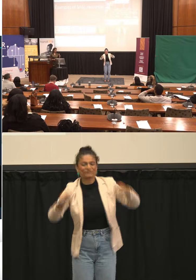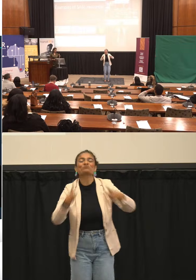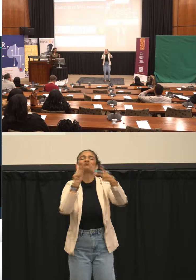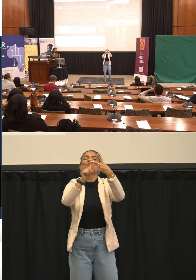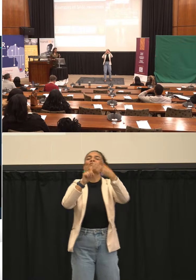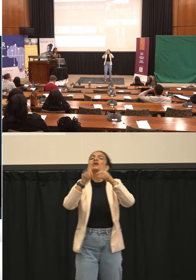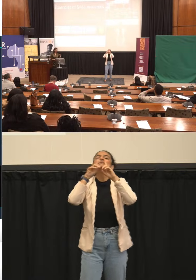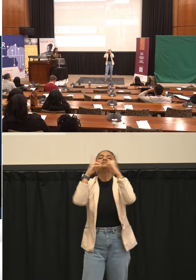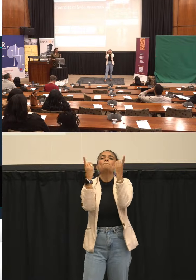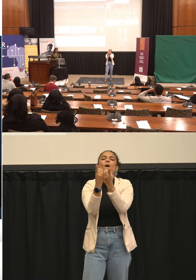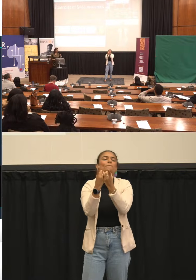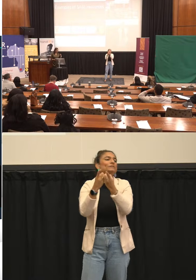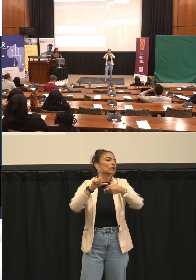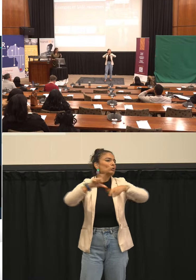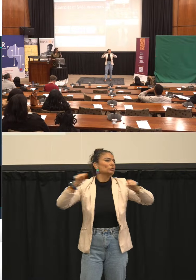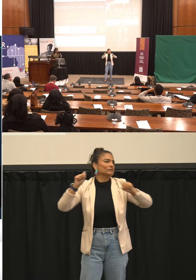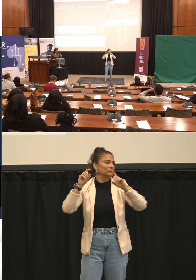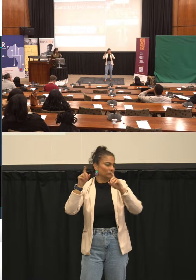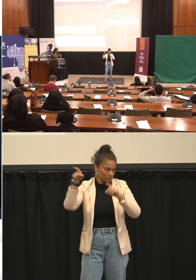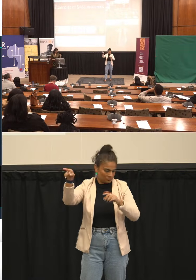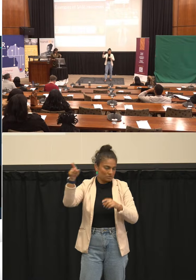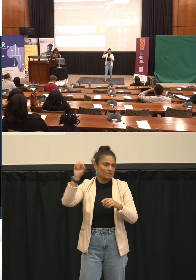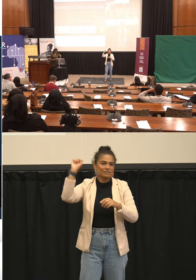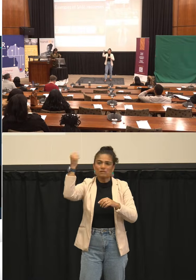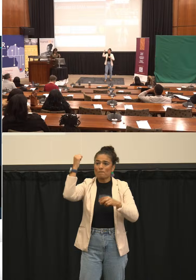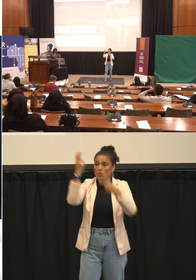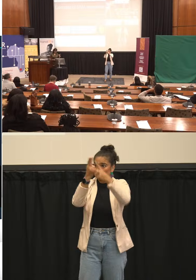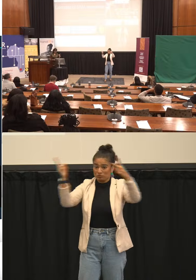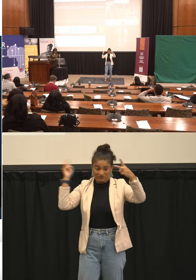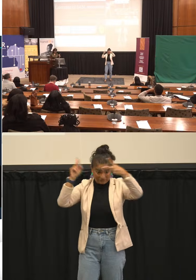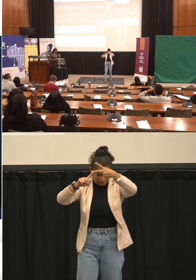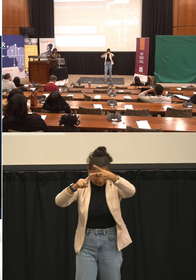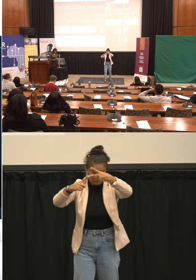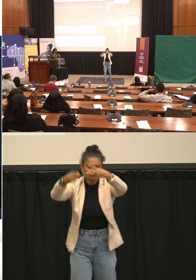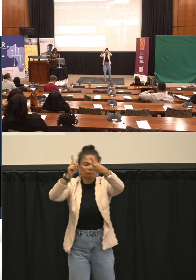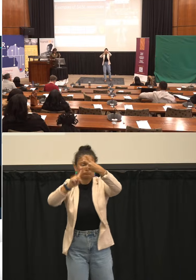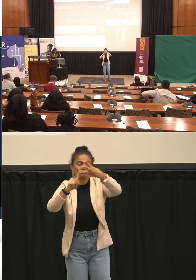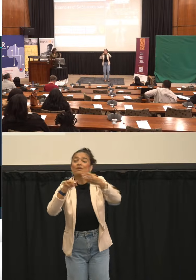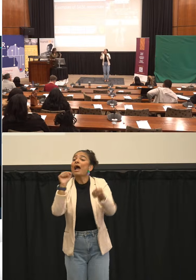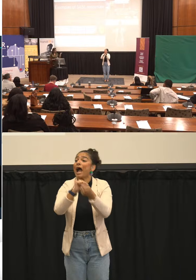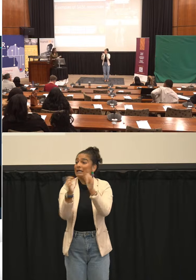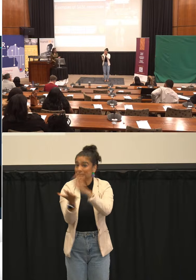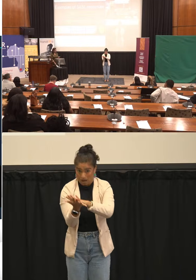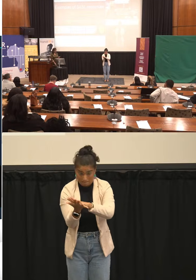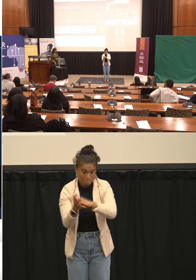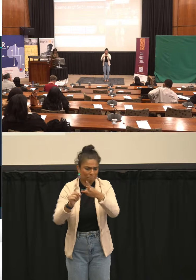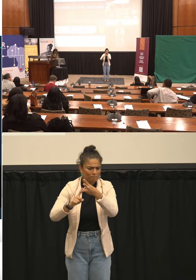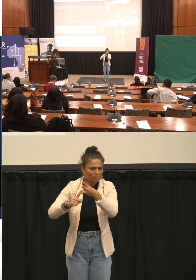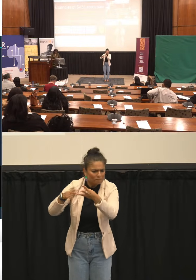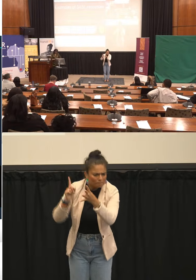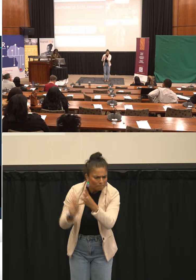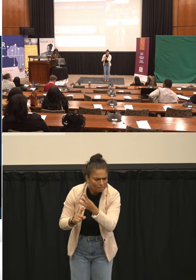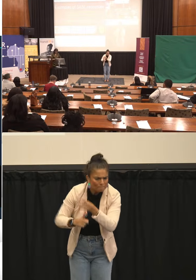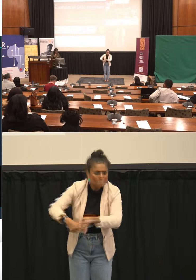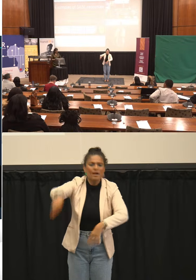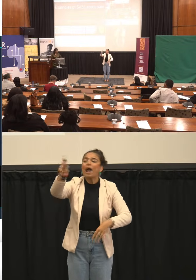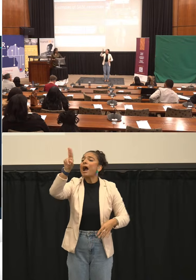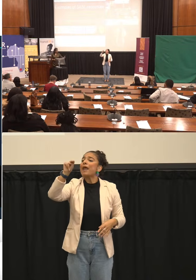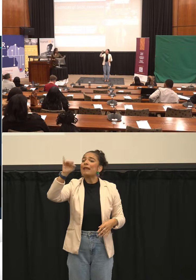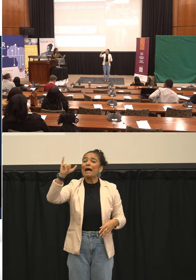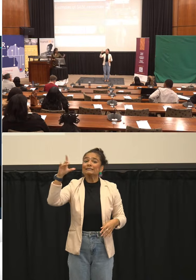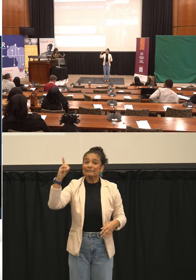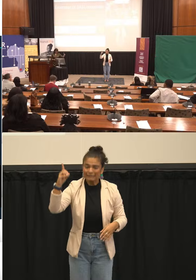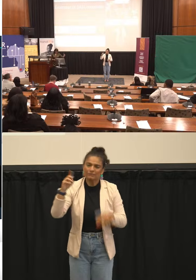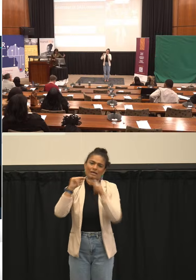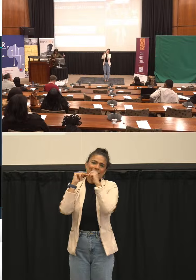yes. So we have the Computer Science Department, and then the Department of General Linguistics, both are from